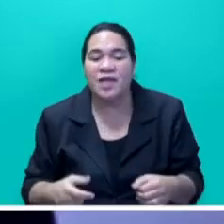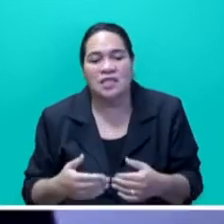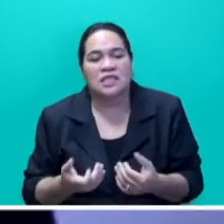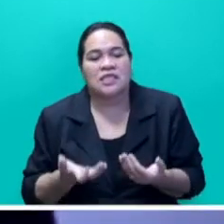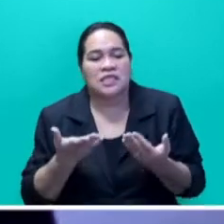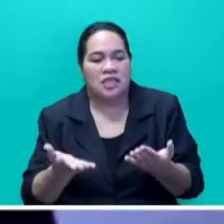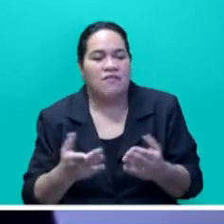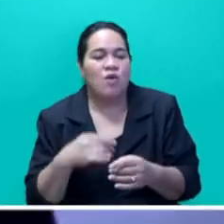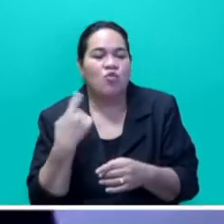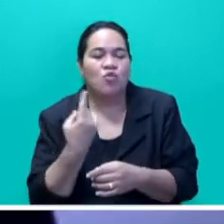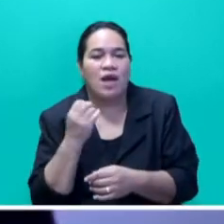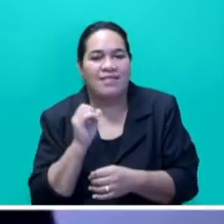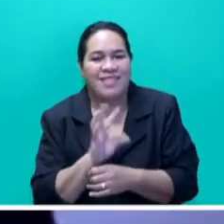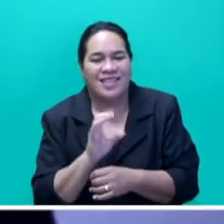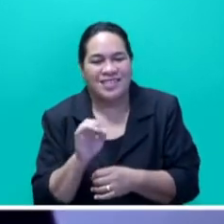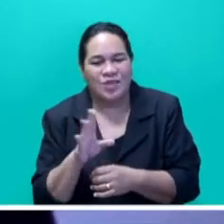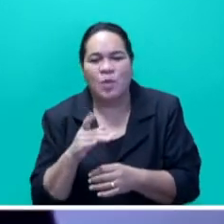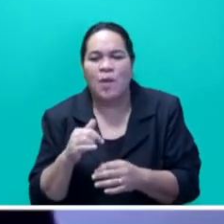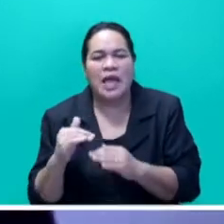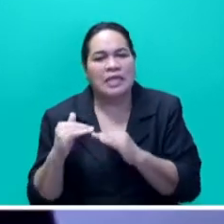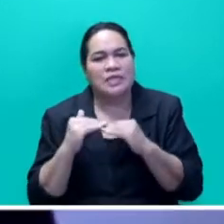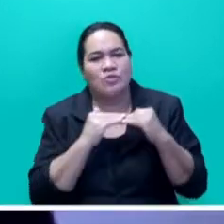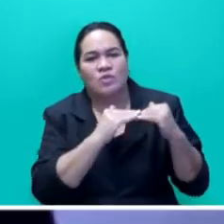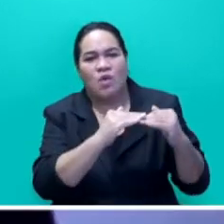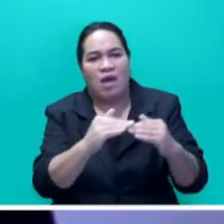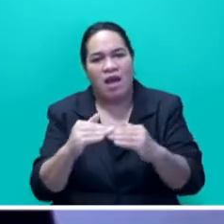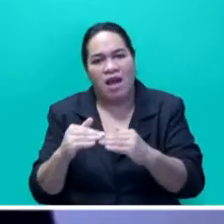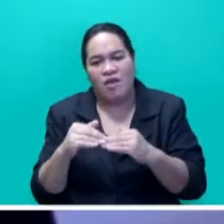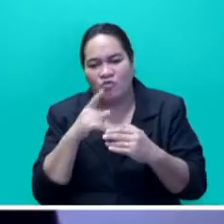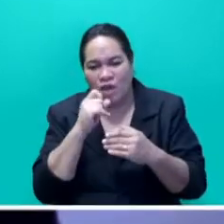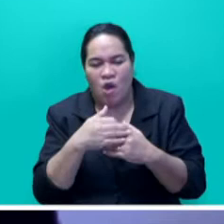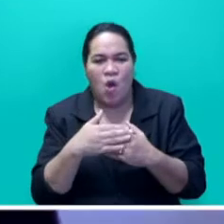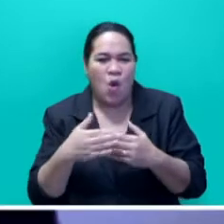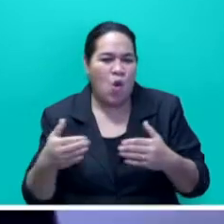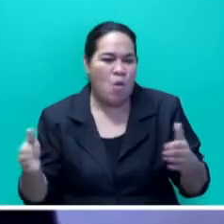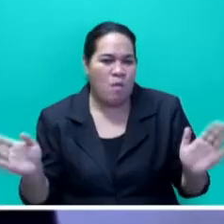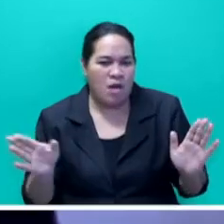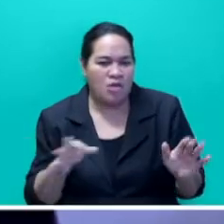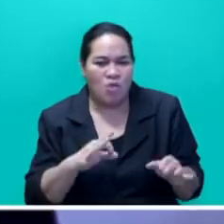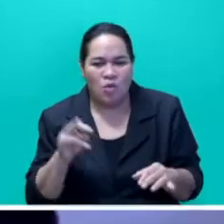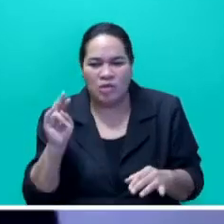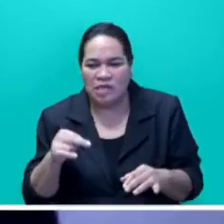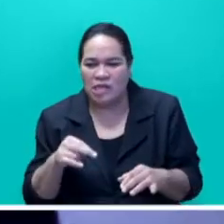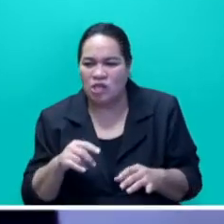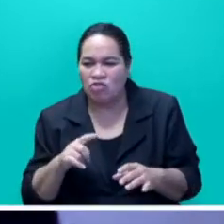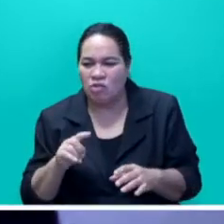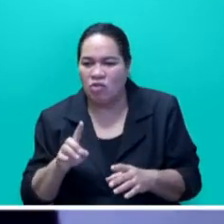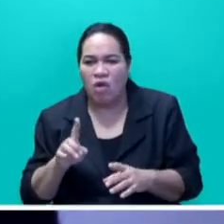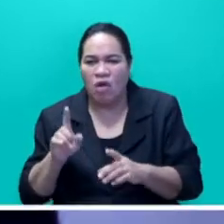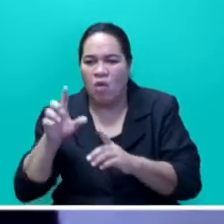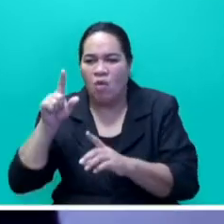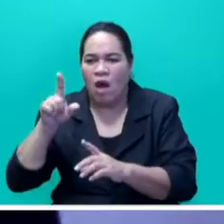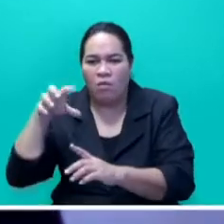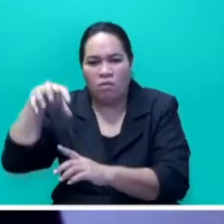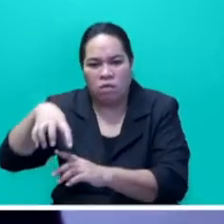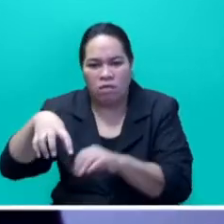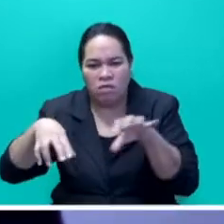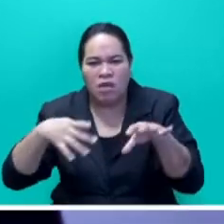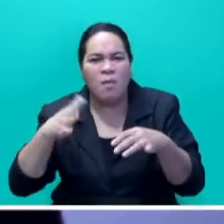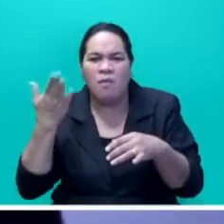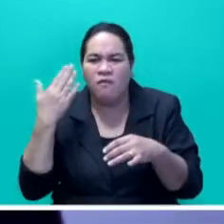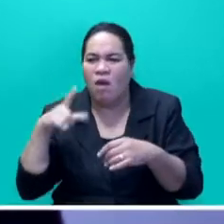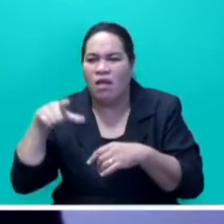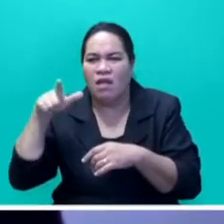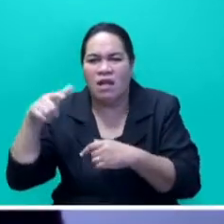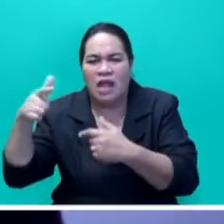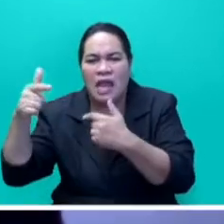operators a level playing field, and the current system of taxi bases and stands limited the taxi operators to